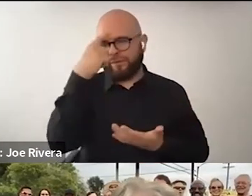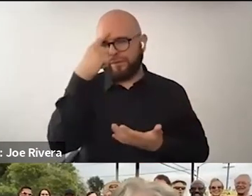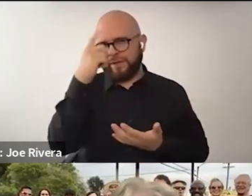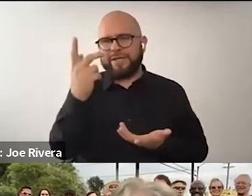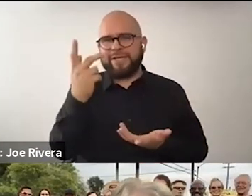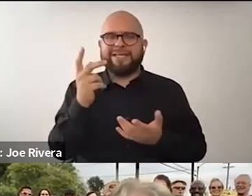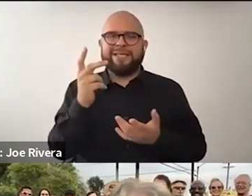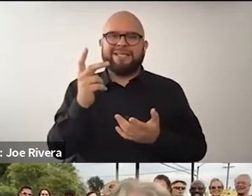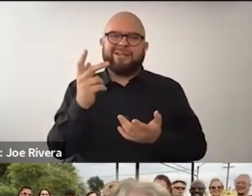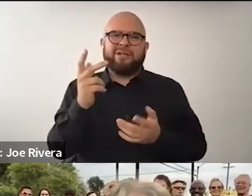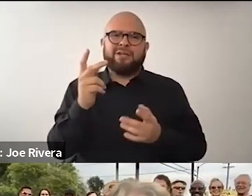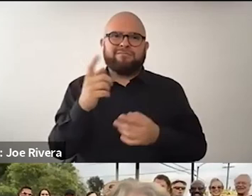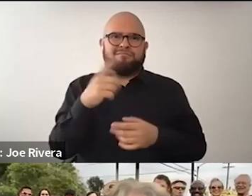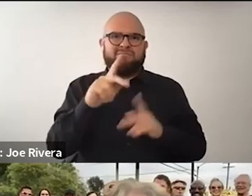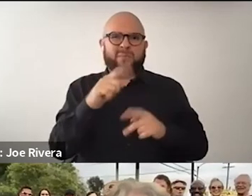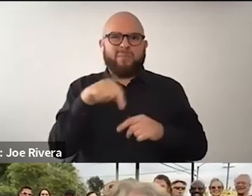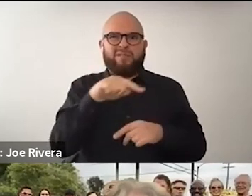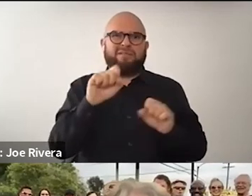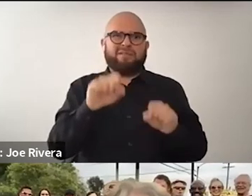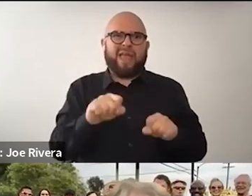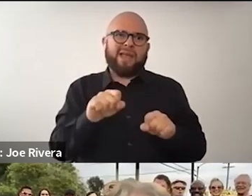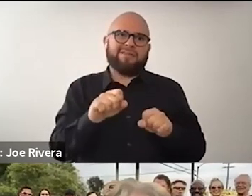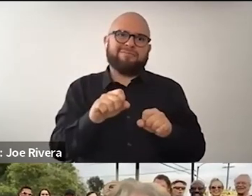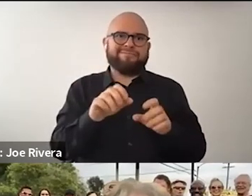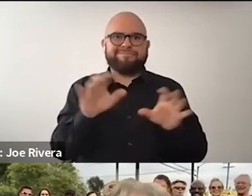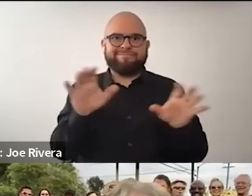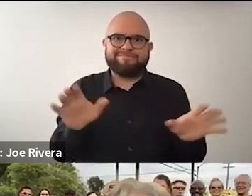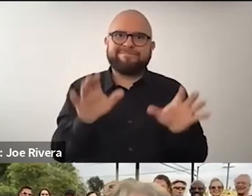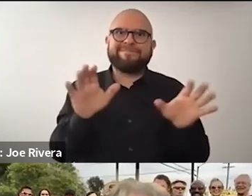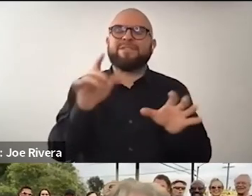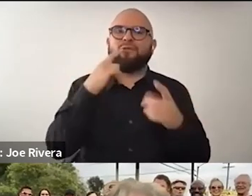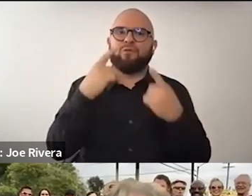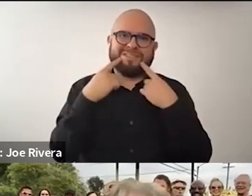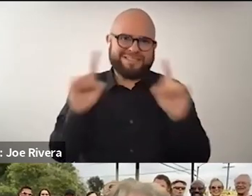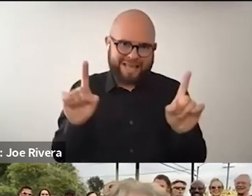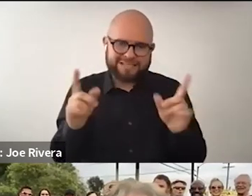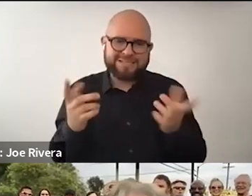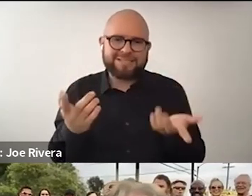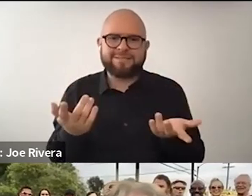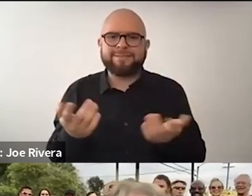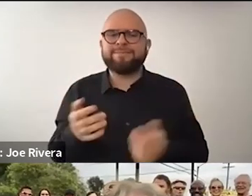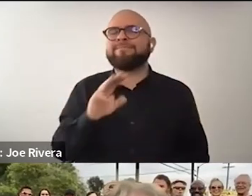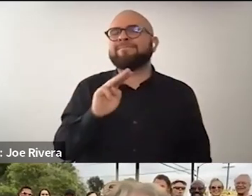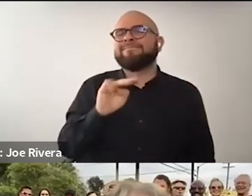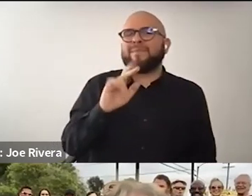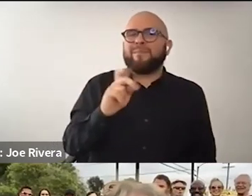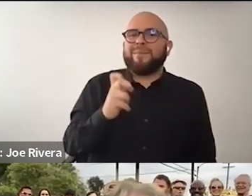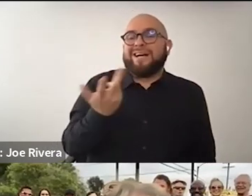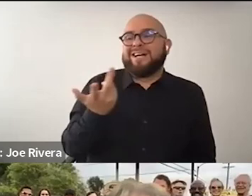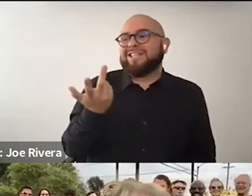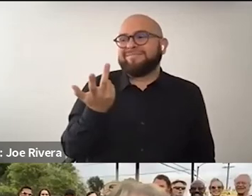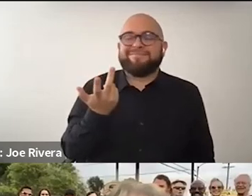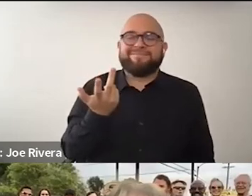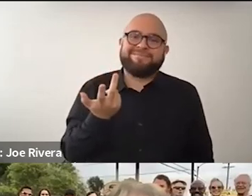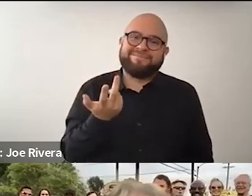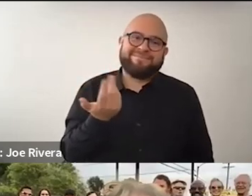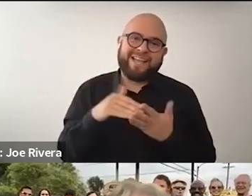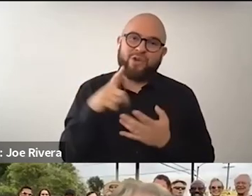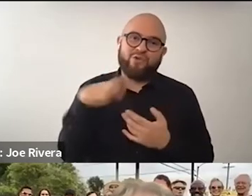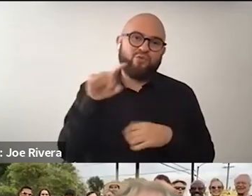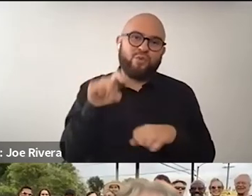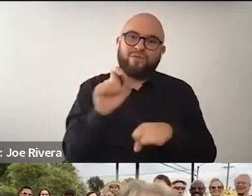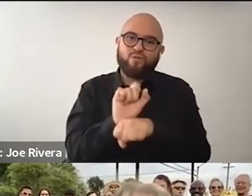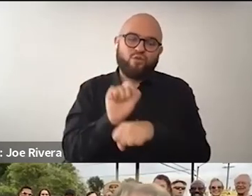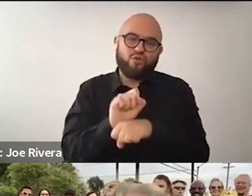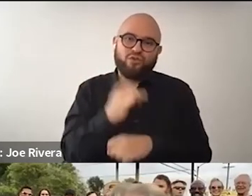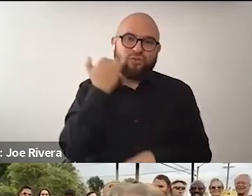everyone's alluded to, it takes work. And it's not just a one and done thing. If you're doing a campaign, you got to find, you might not